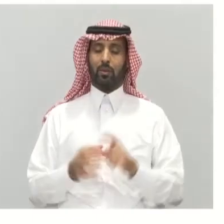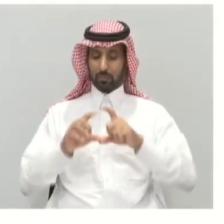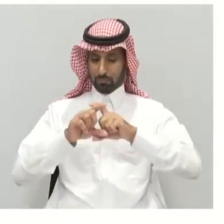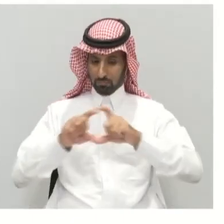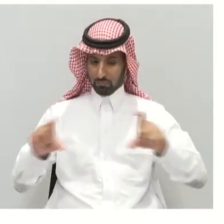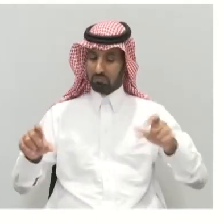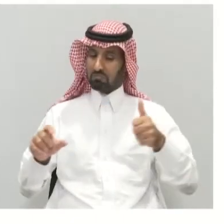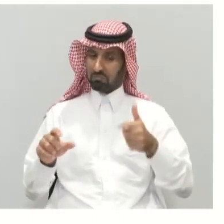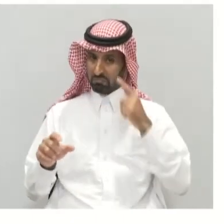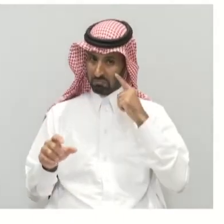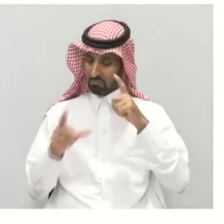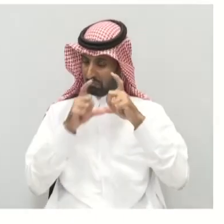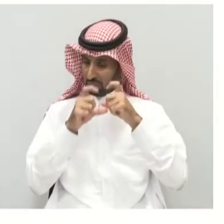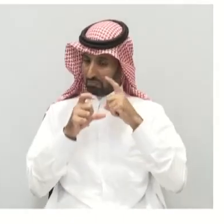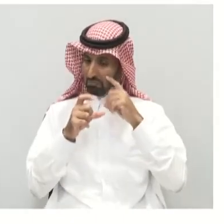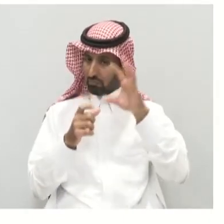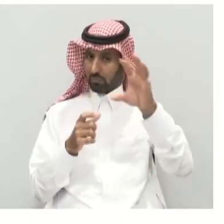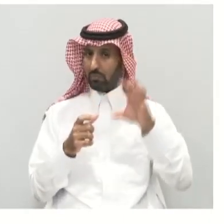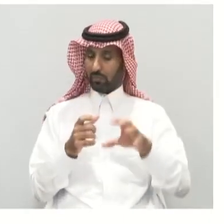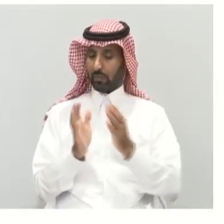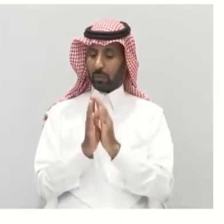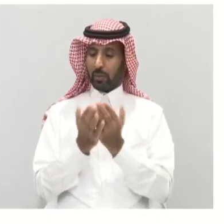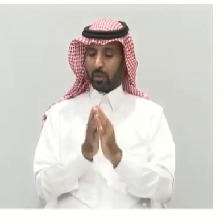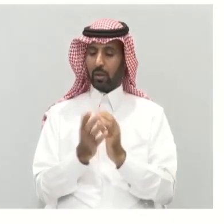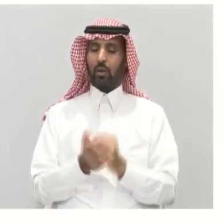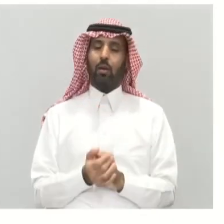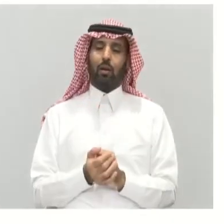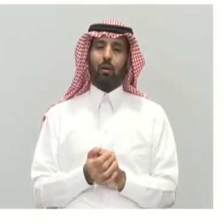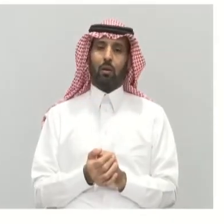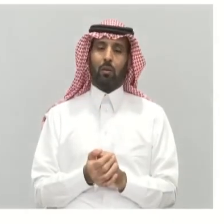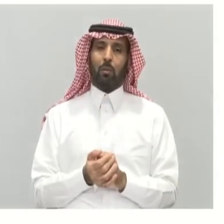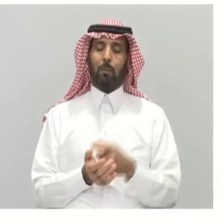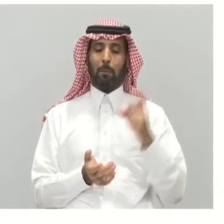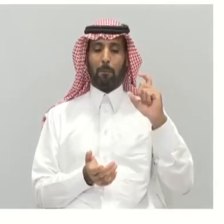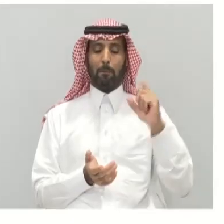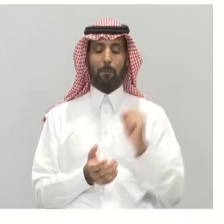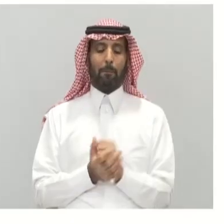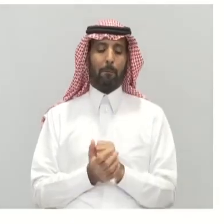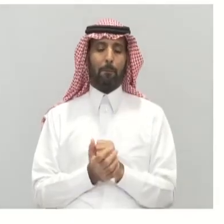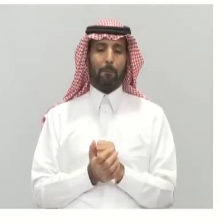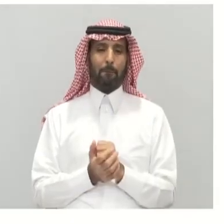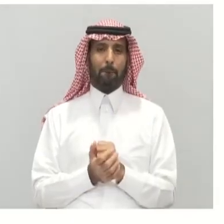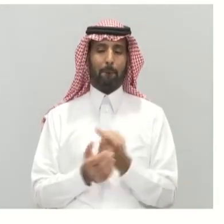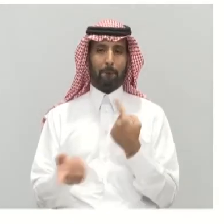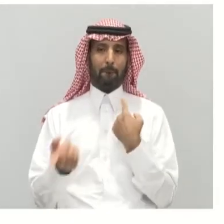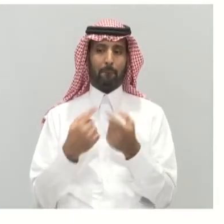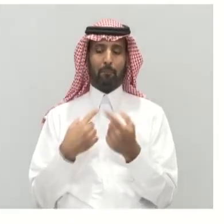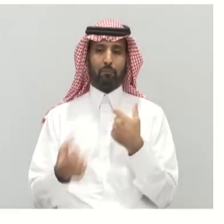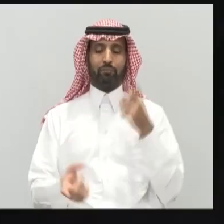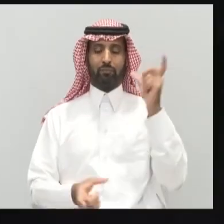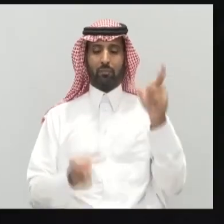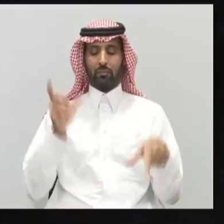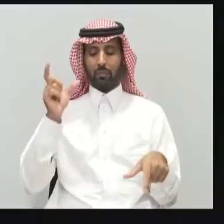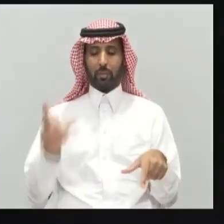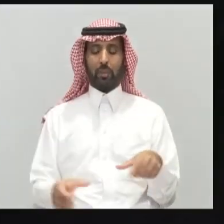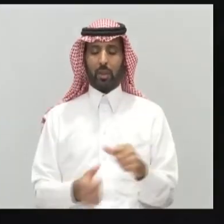the scrambled words in part B. For C, this is a conversation. So you should work